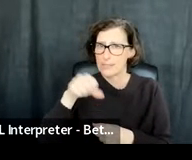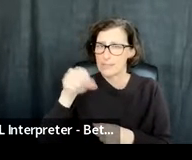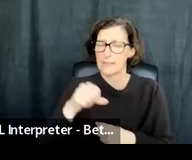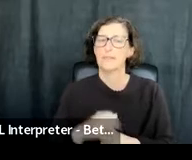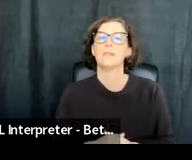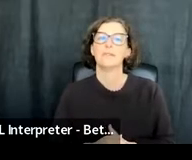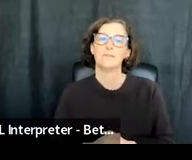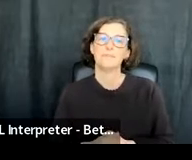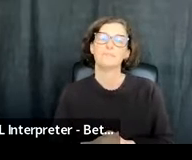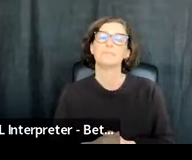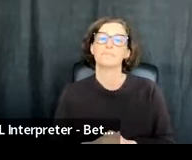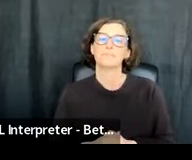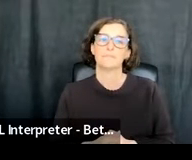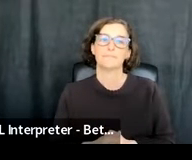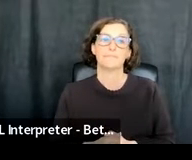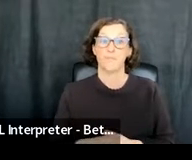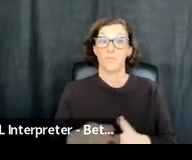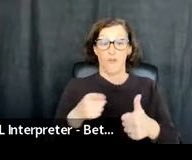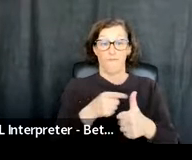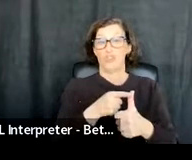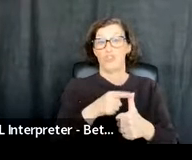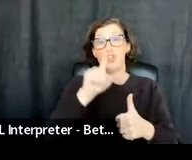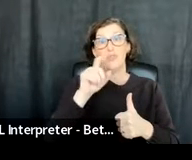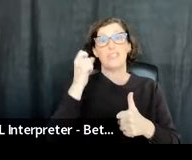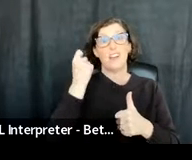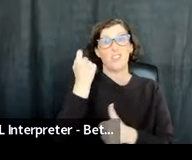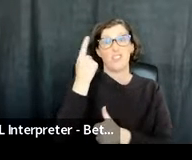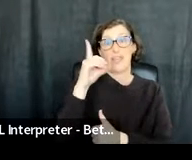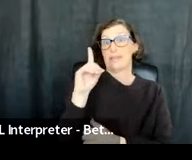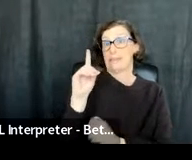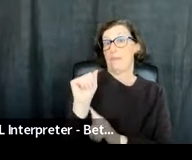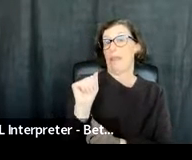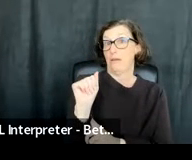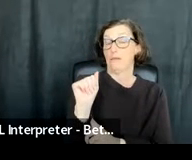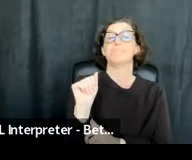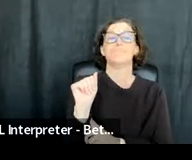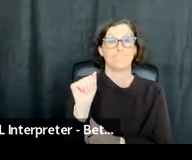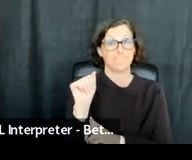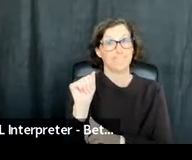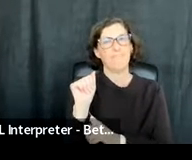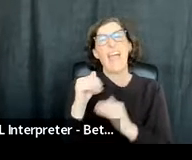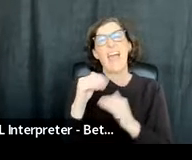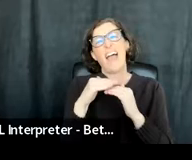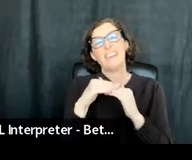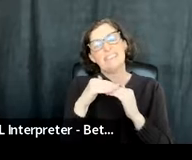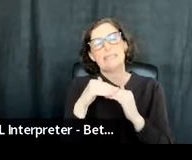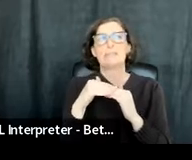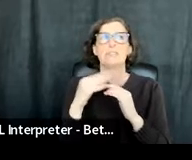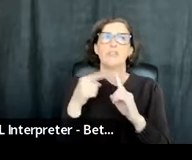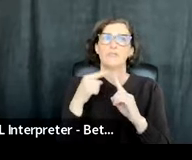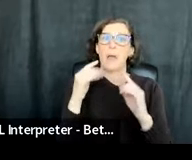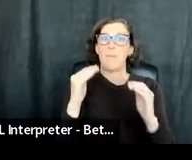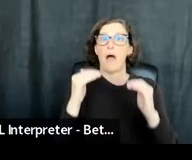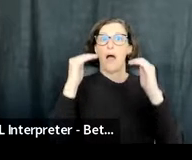this thoroughly. You first need an understanding of disability, at least from a high